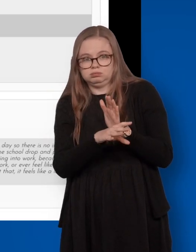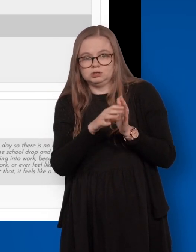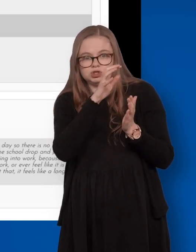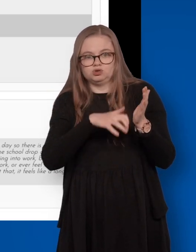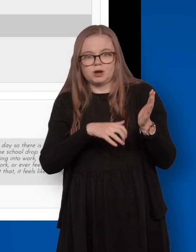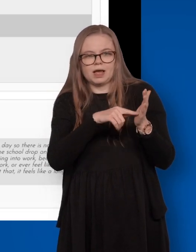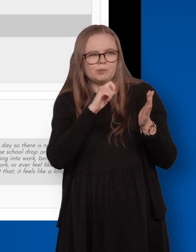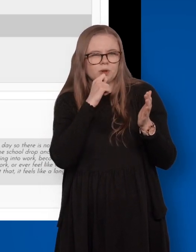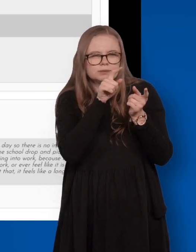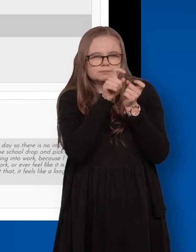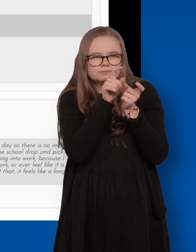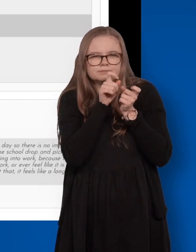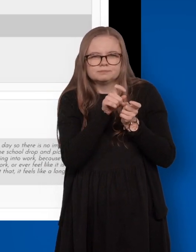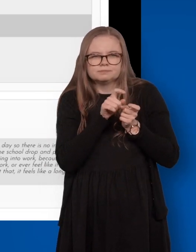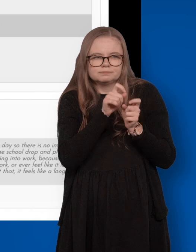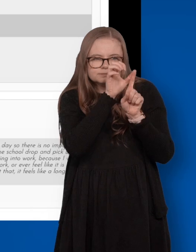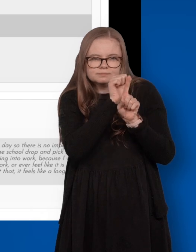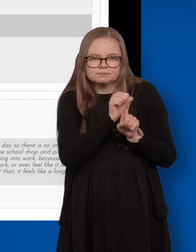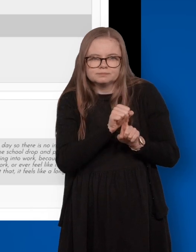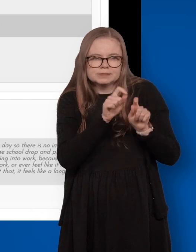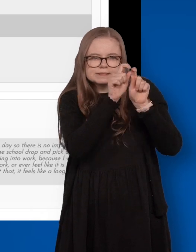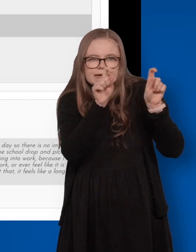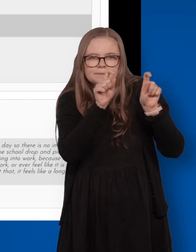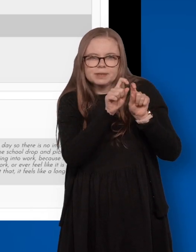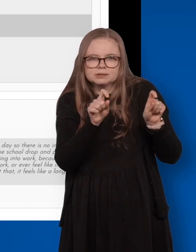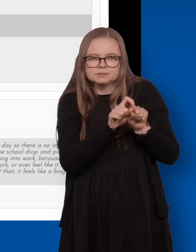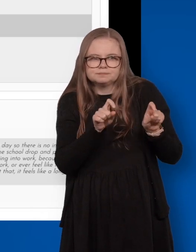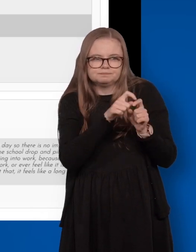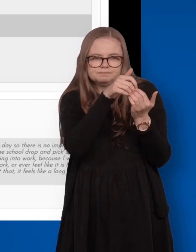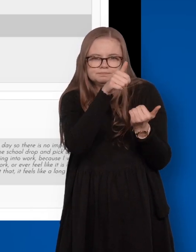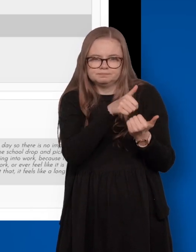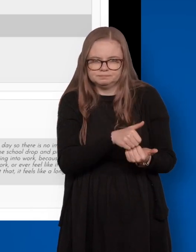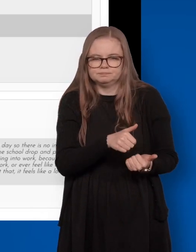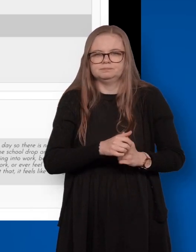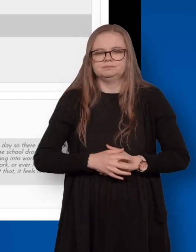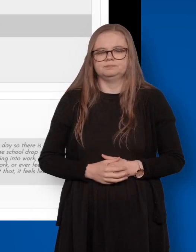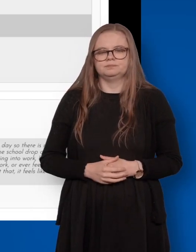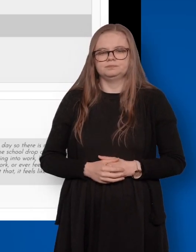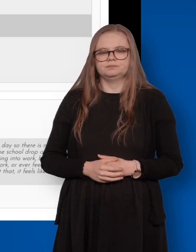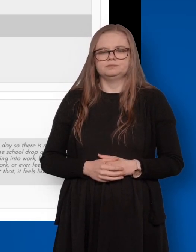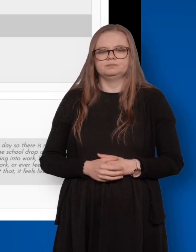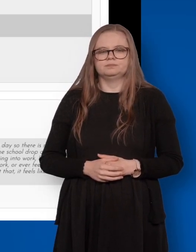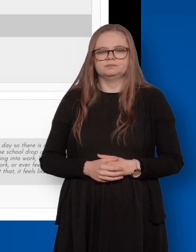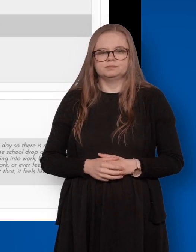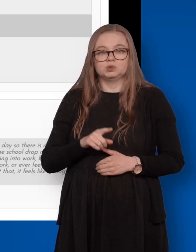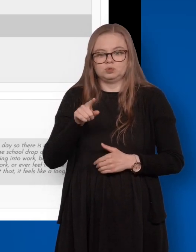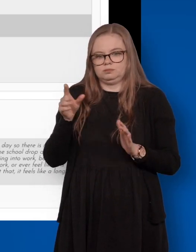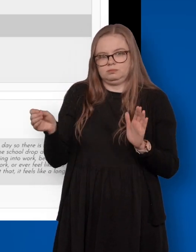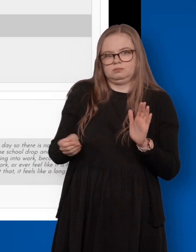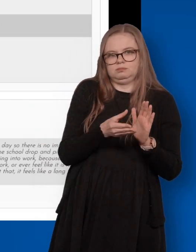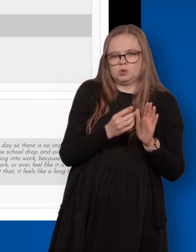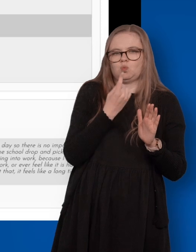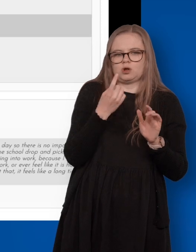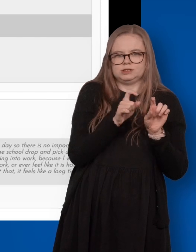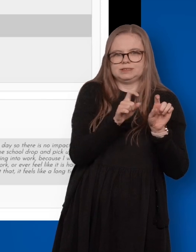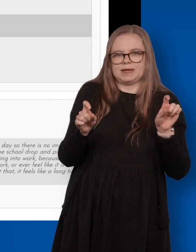to parse out these individual statements that have been made. And so the statement that Scribe has parsed out from this, or one